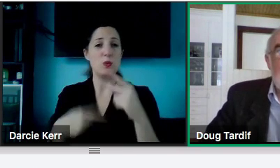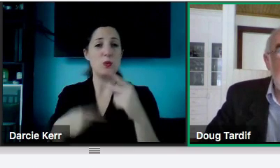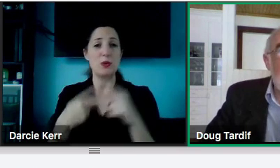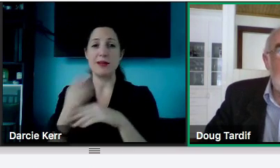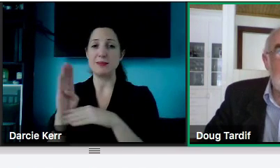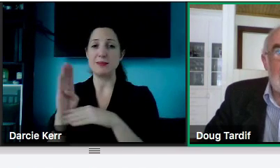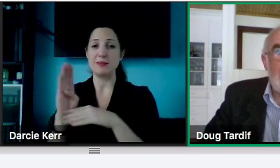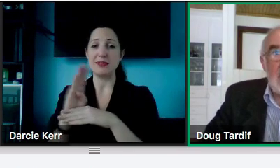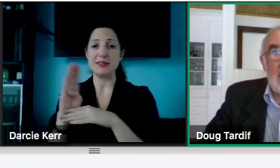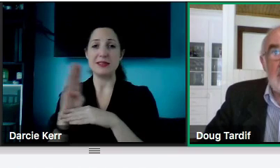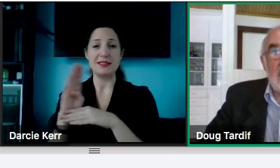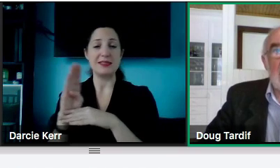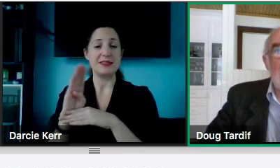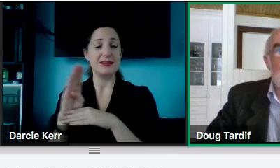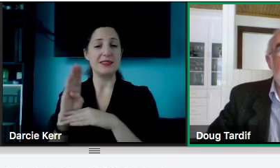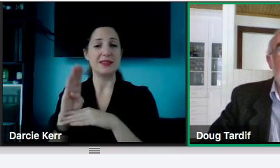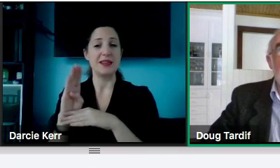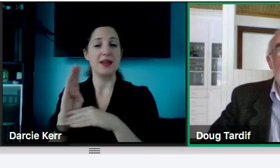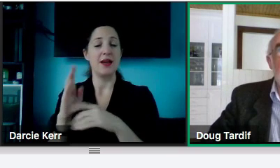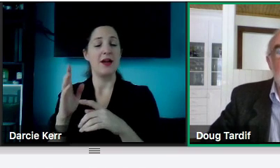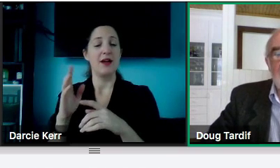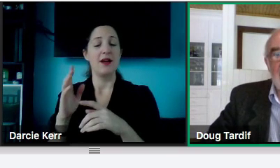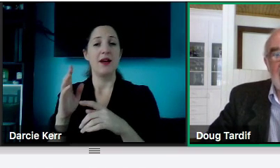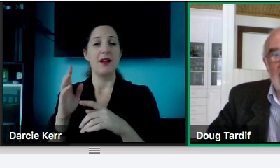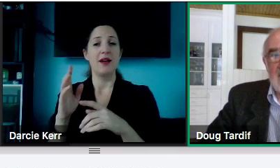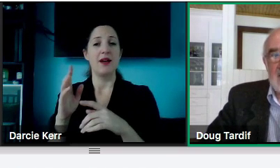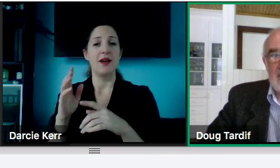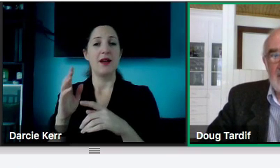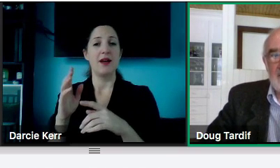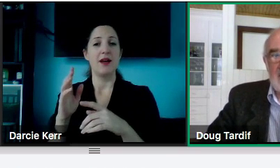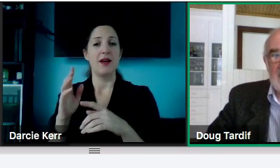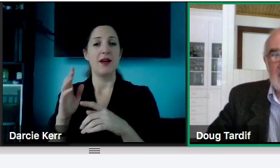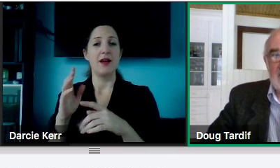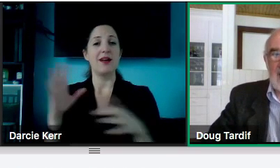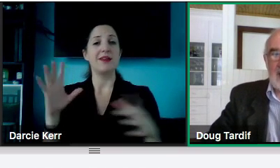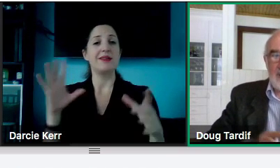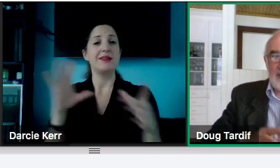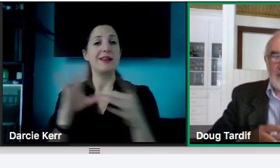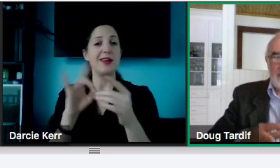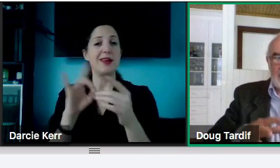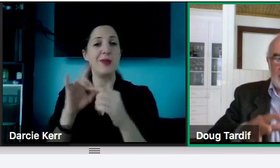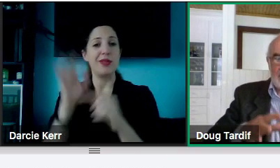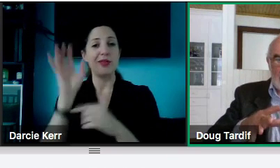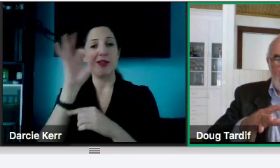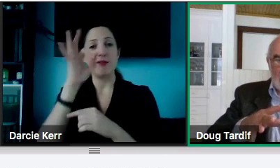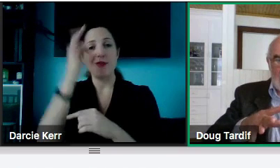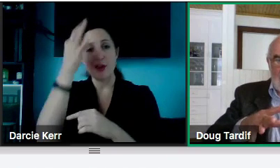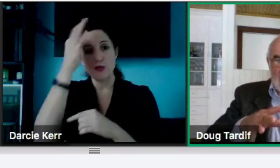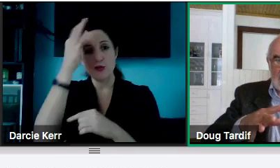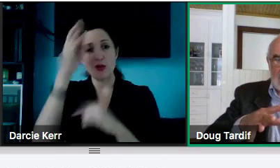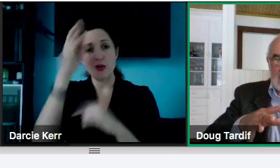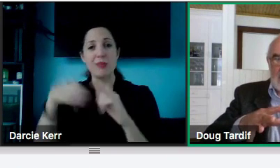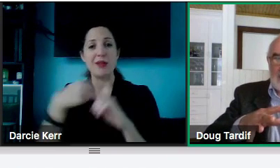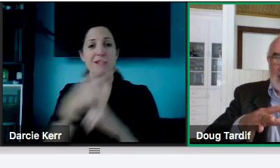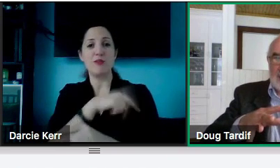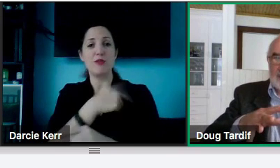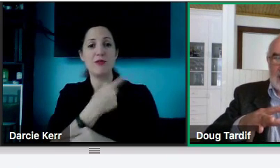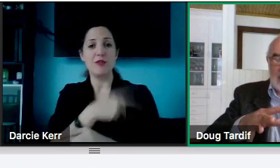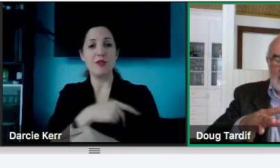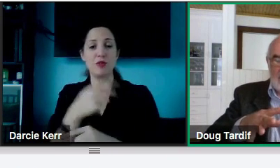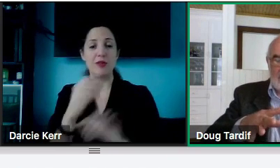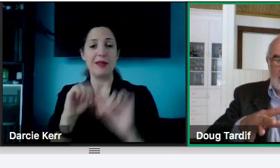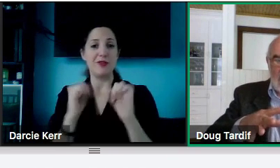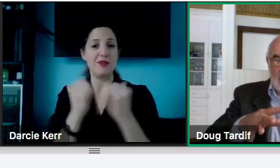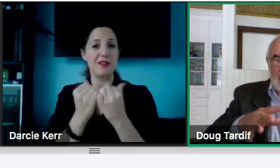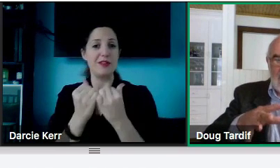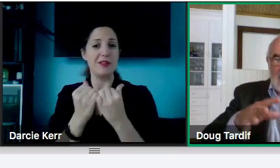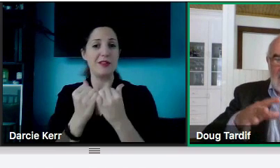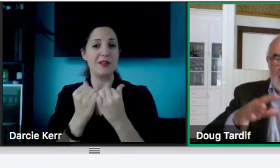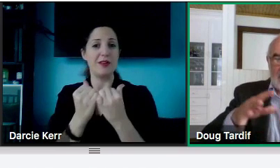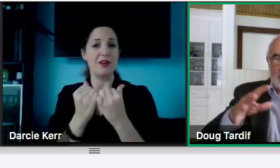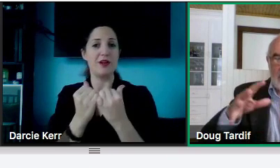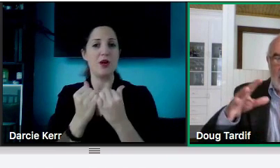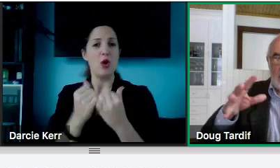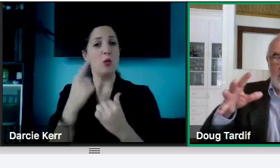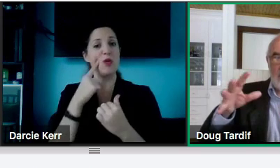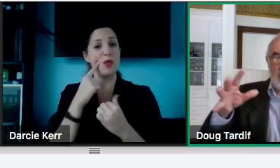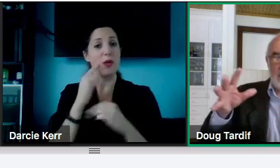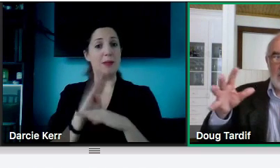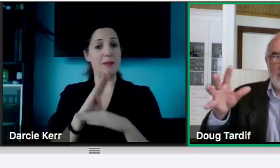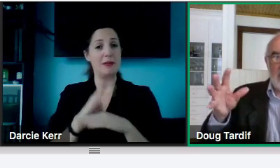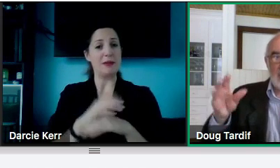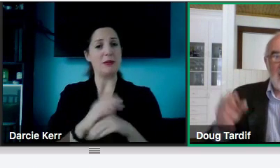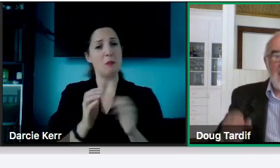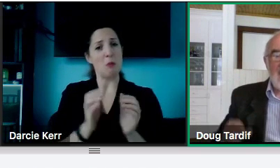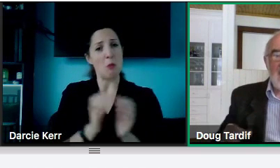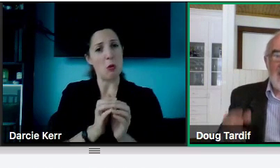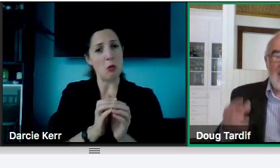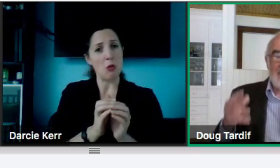and it involves a number of federal and provincial agencies. And the business has grown organically. You thought it was going to be small. It's grown and